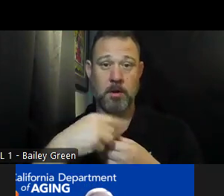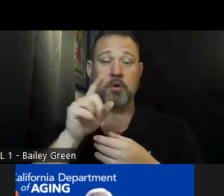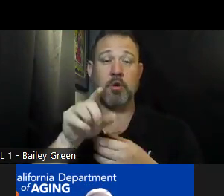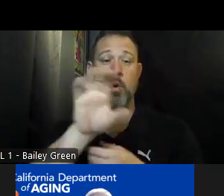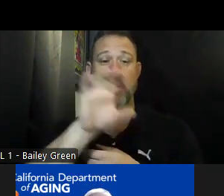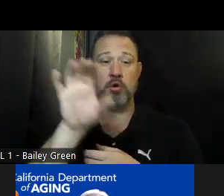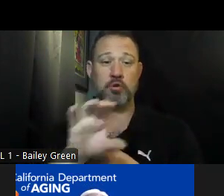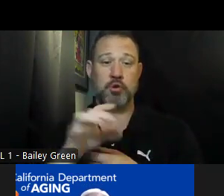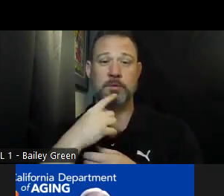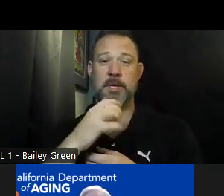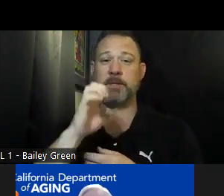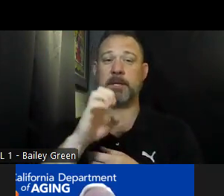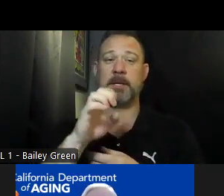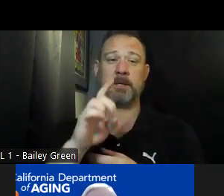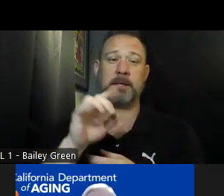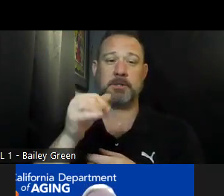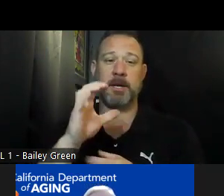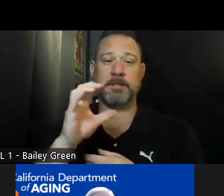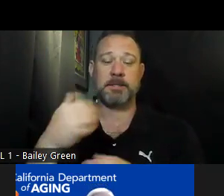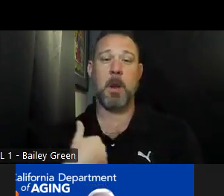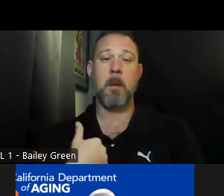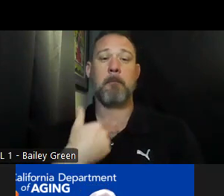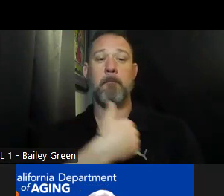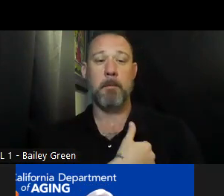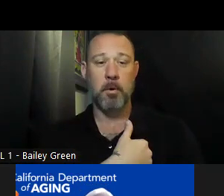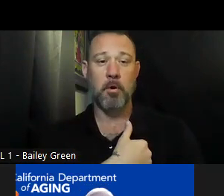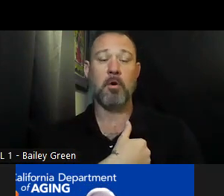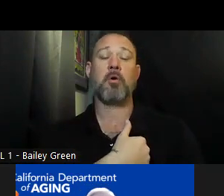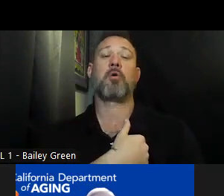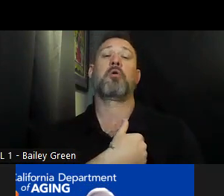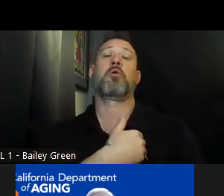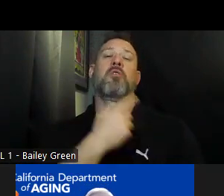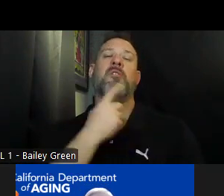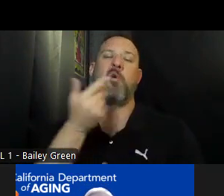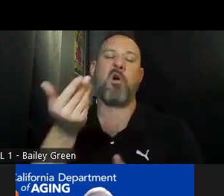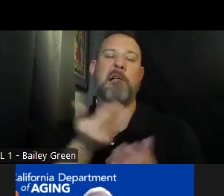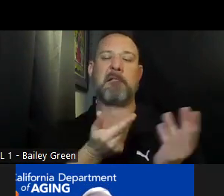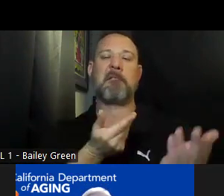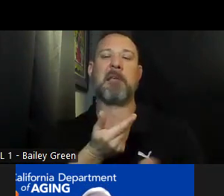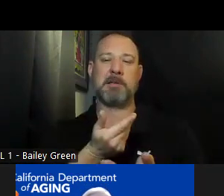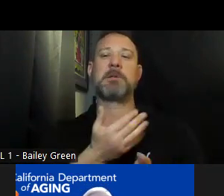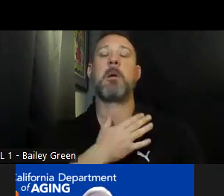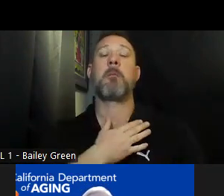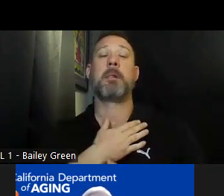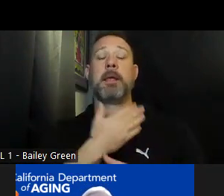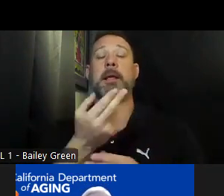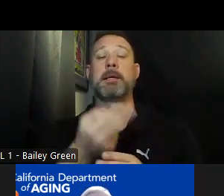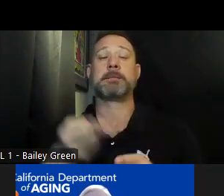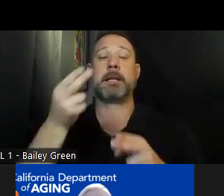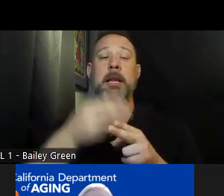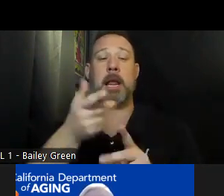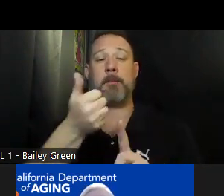display says EDJCC member or guest, and this is for our guests as well. Please rename yourself to your